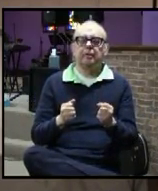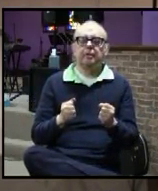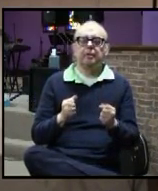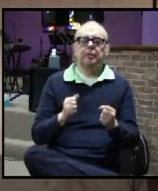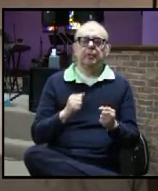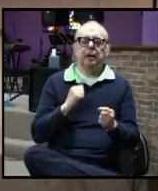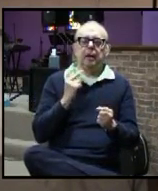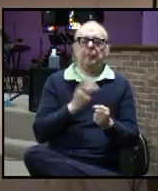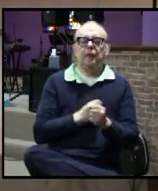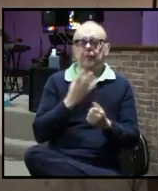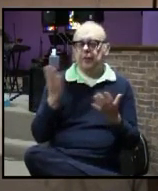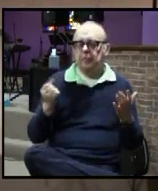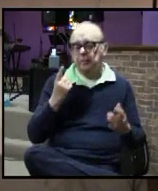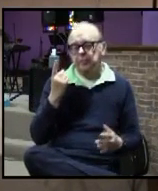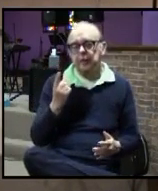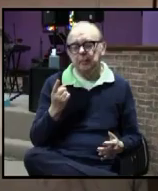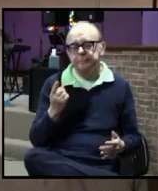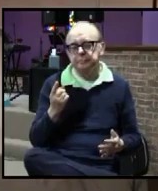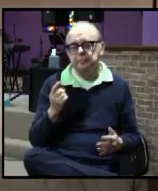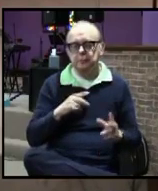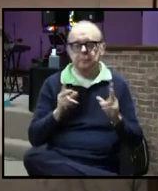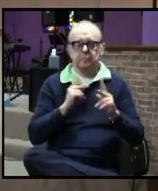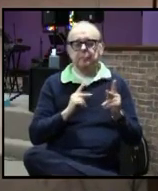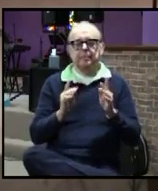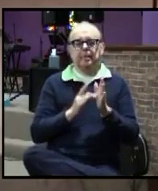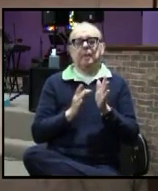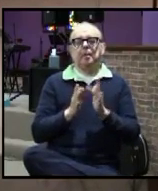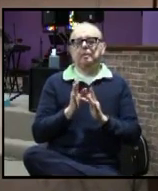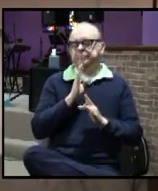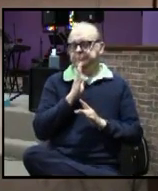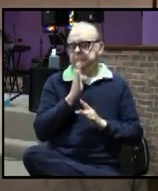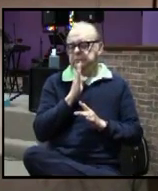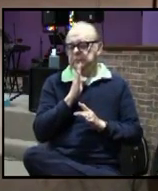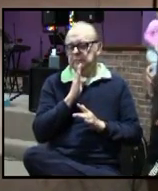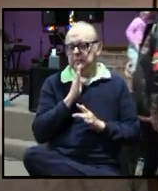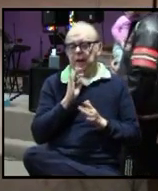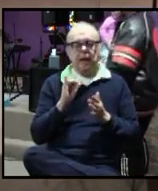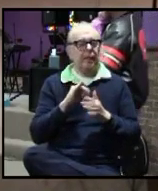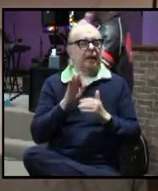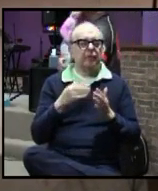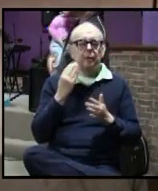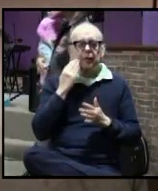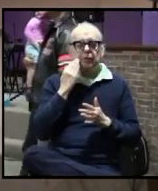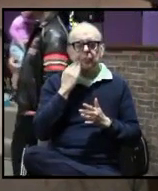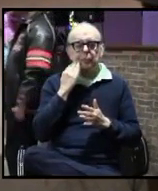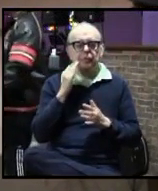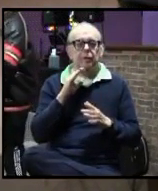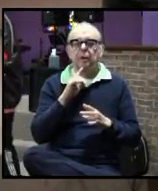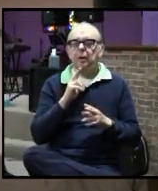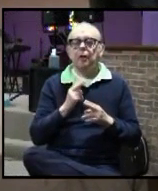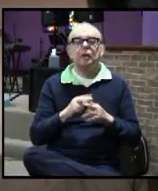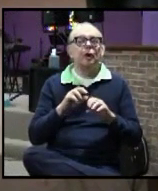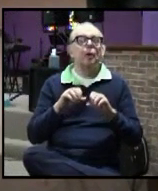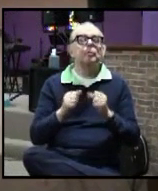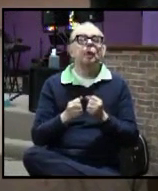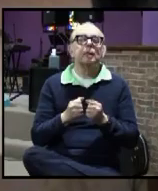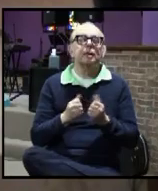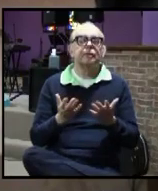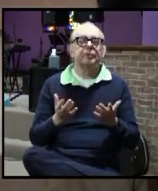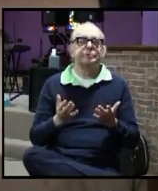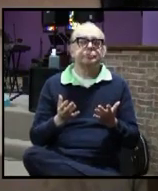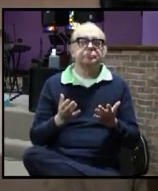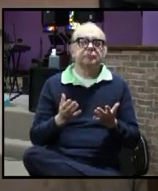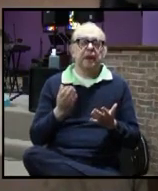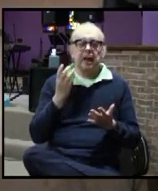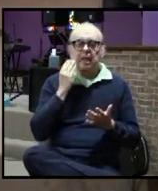But here's the powerful thing you need to understand. The people that Jesus was talking to, that's all they knew was brokenness.